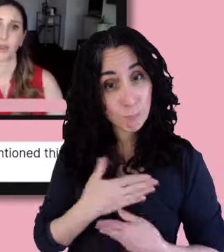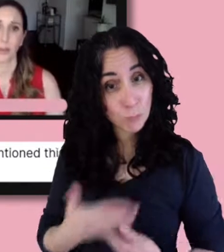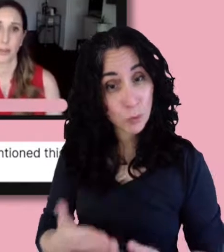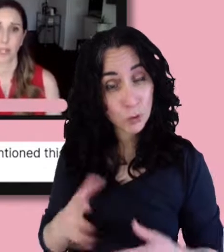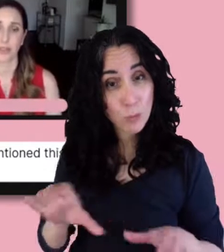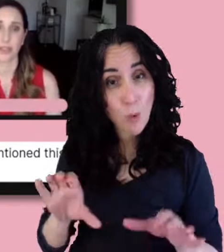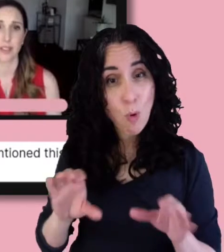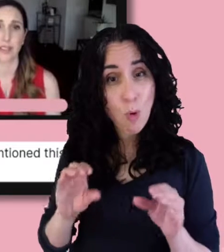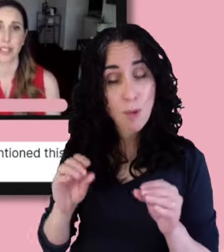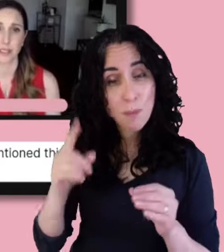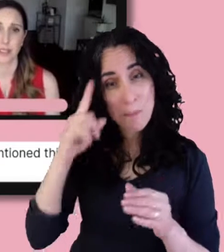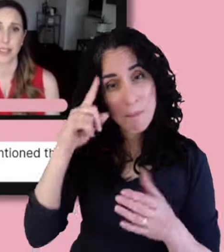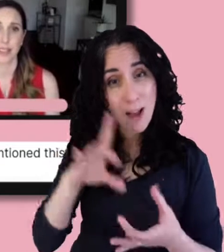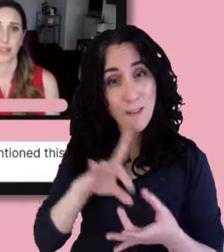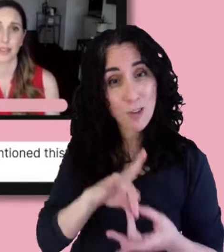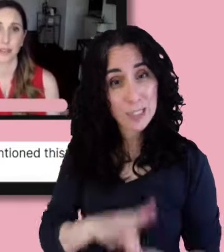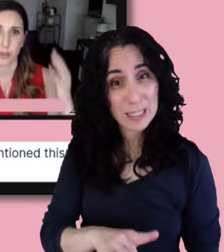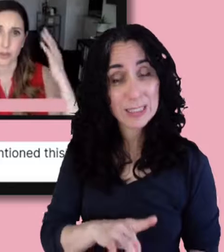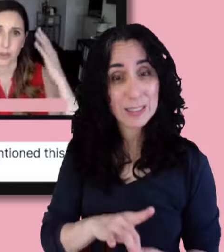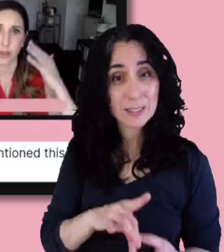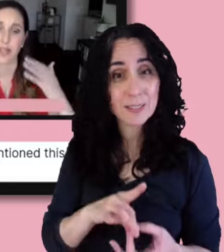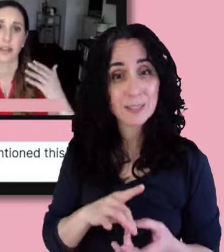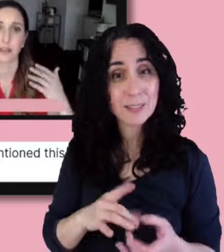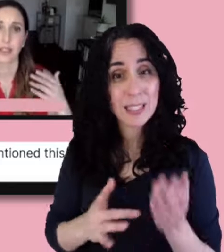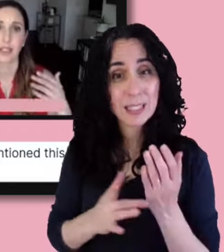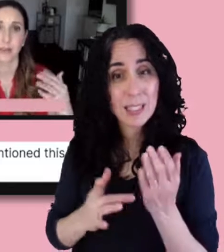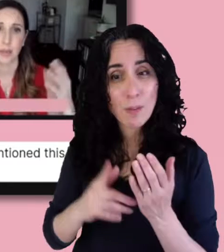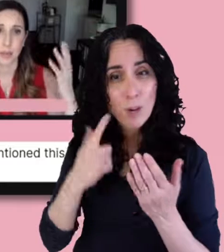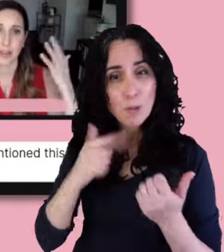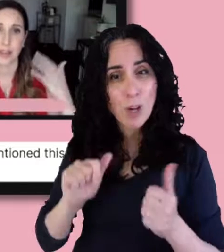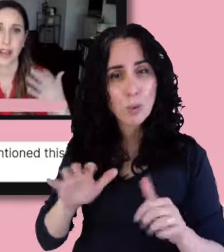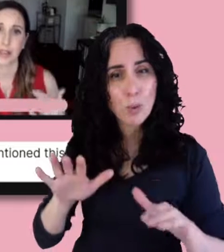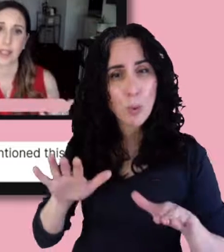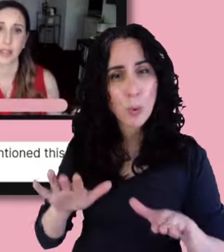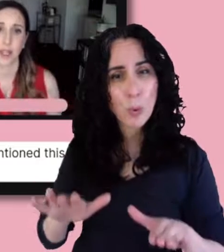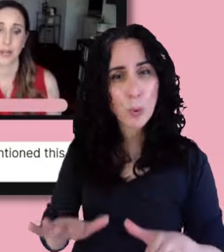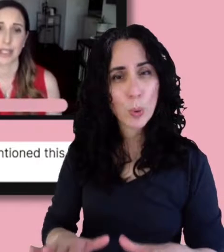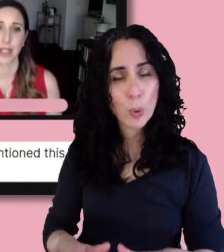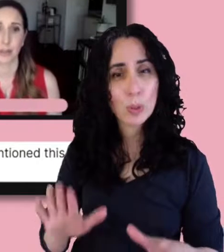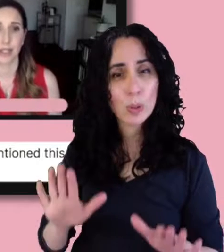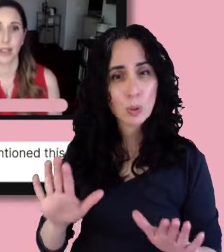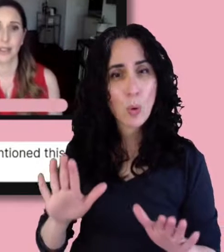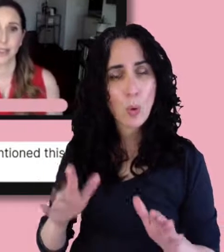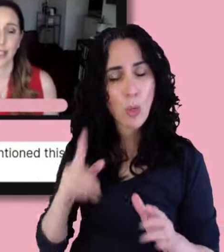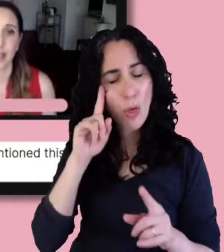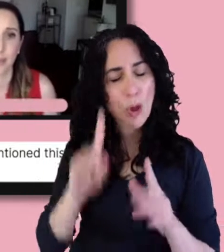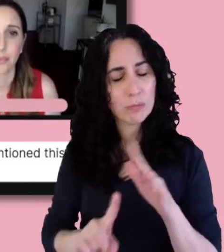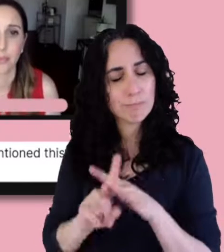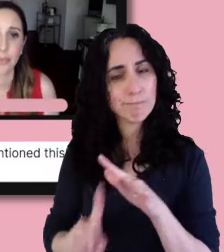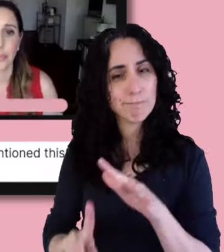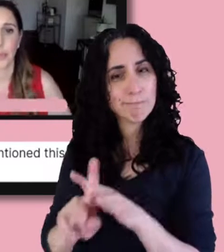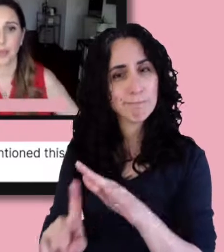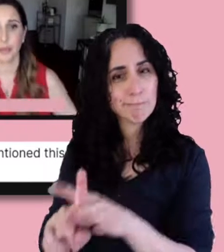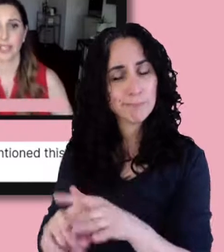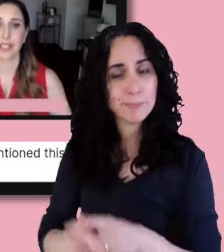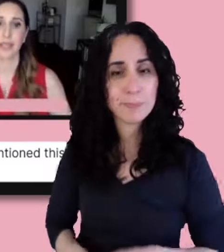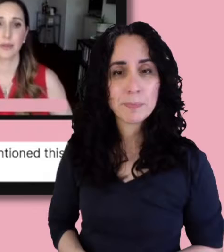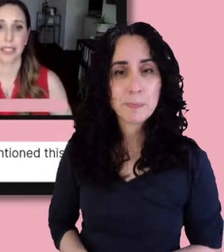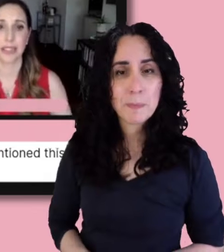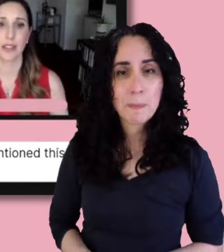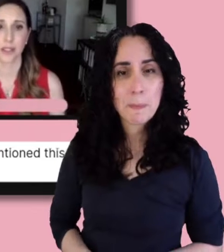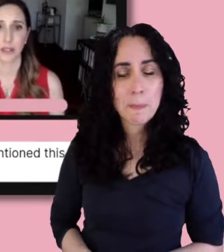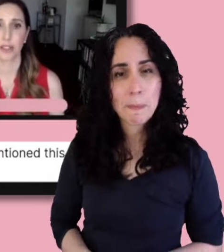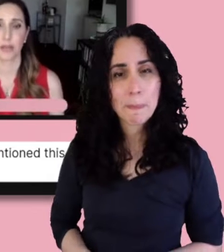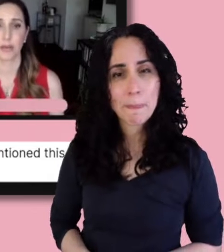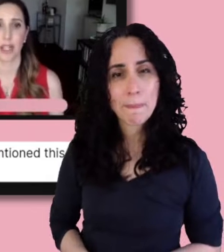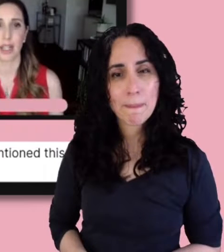of more mindfulness-based techniques to sort of slow down maybe the thoughts that are coming up. There's something that I really